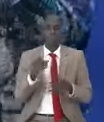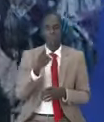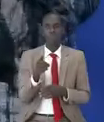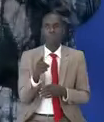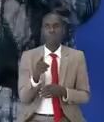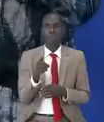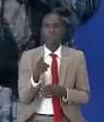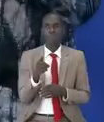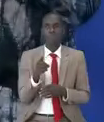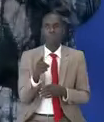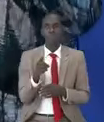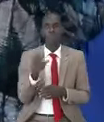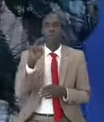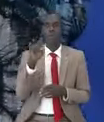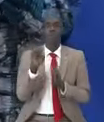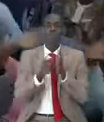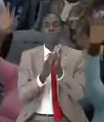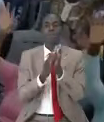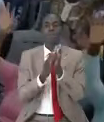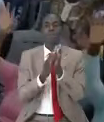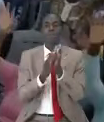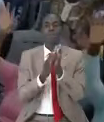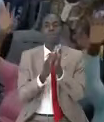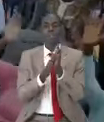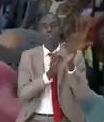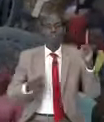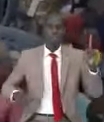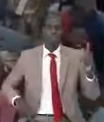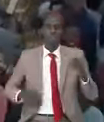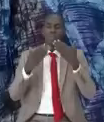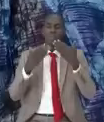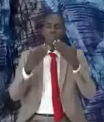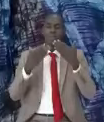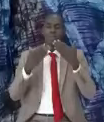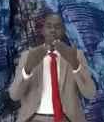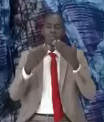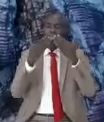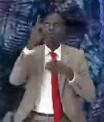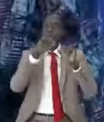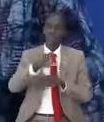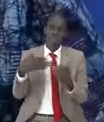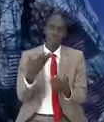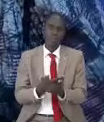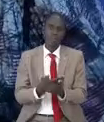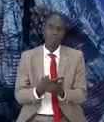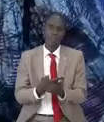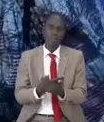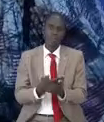congregation. Oh, no, praise the Lord! God bless you all. Thank you very much.